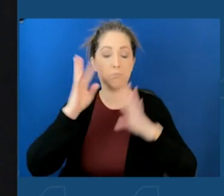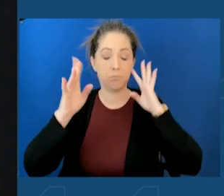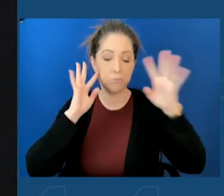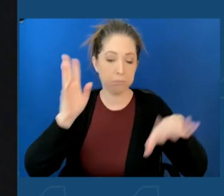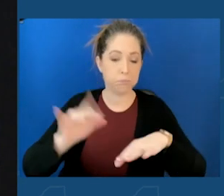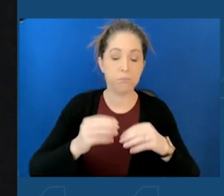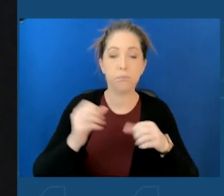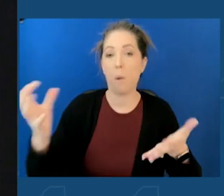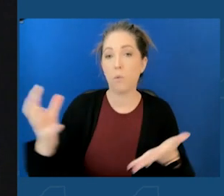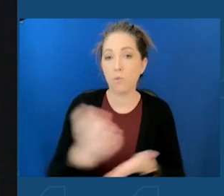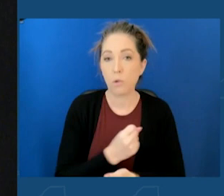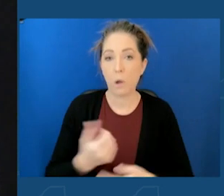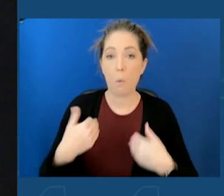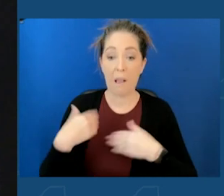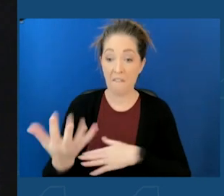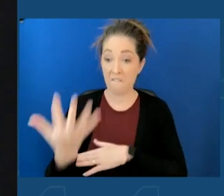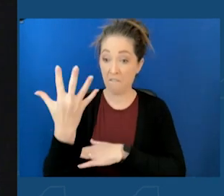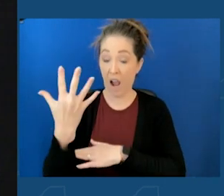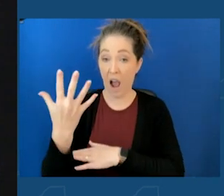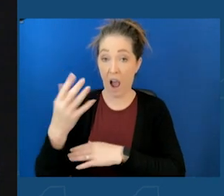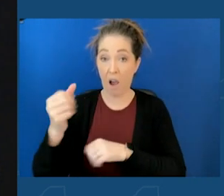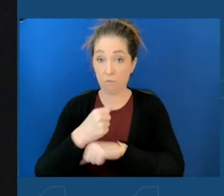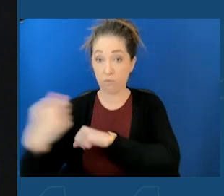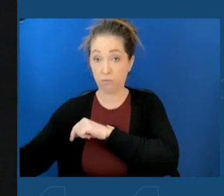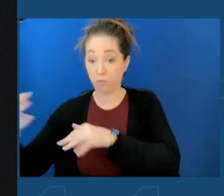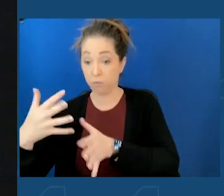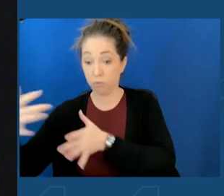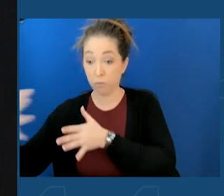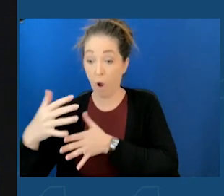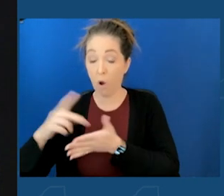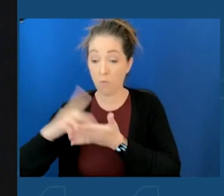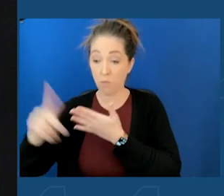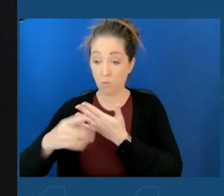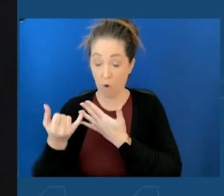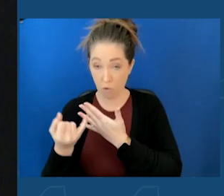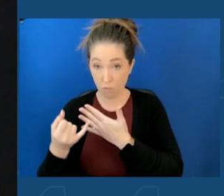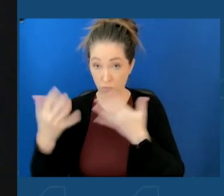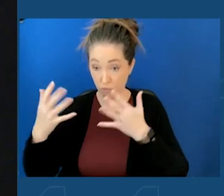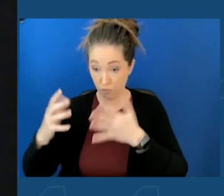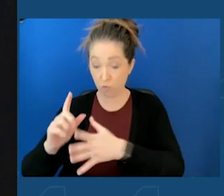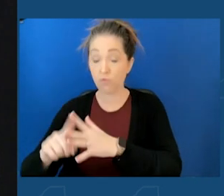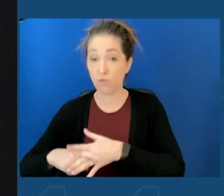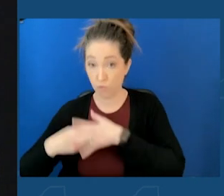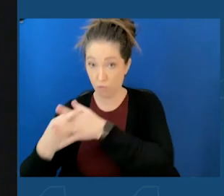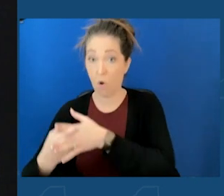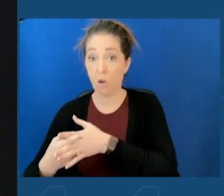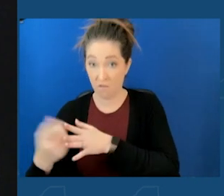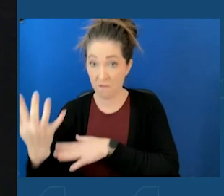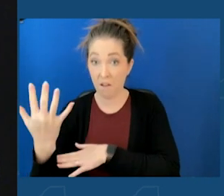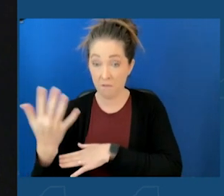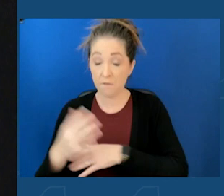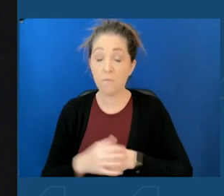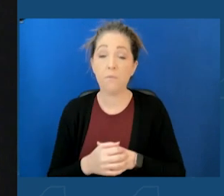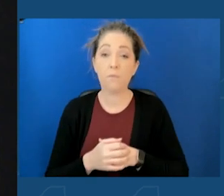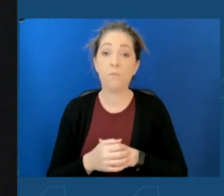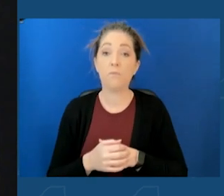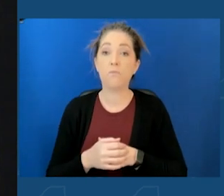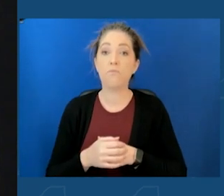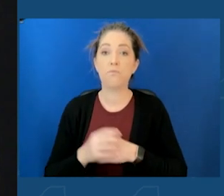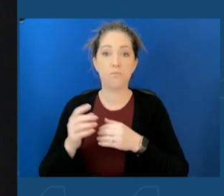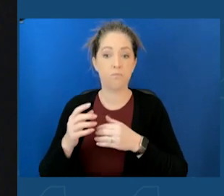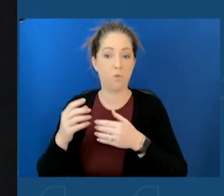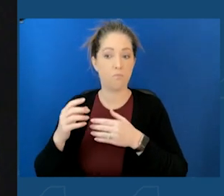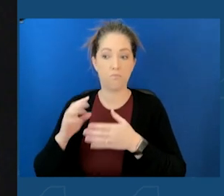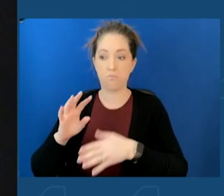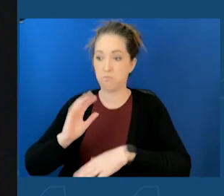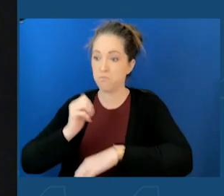wind projects underway in the South Fork Wind Farm. We've been here for many of the milestones for that. And it is creating a whole ecosystem. And what I see